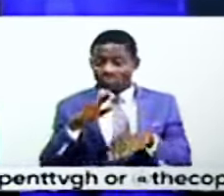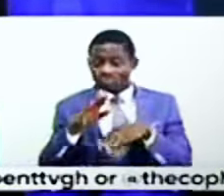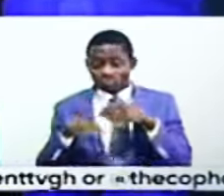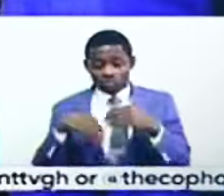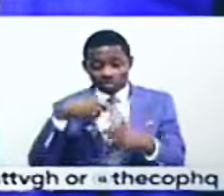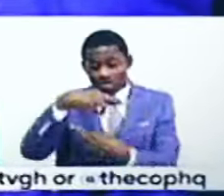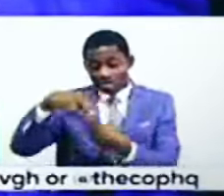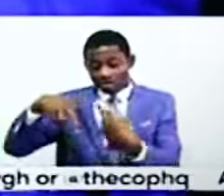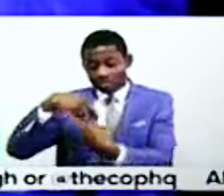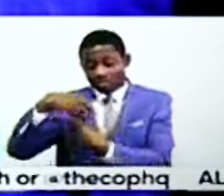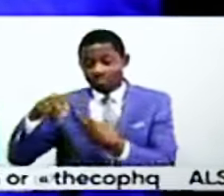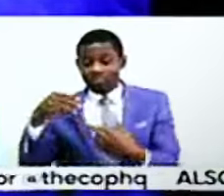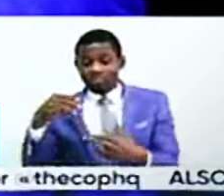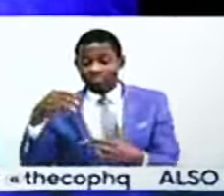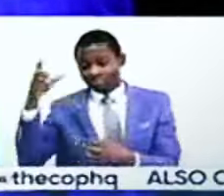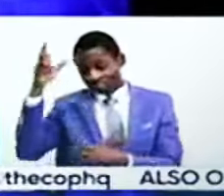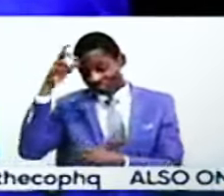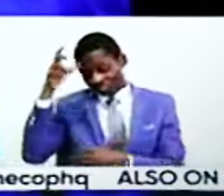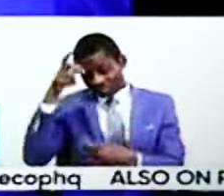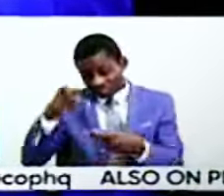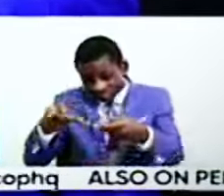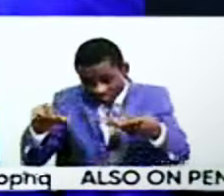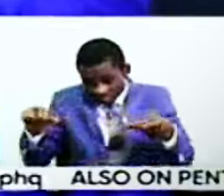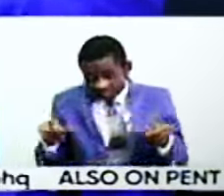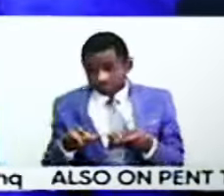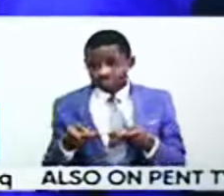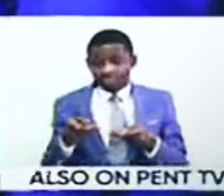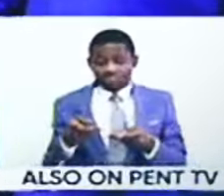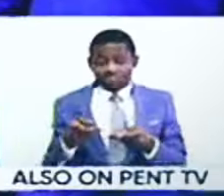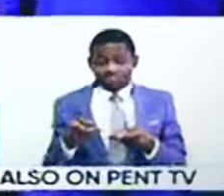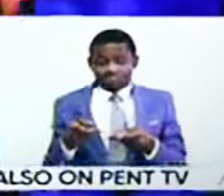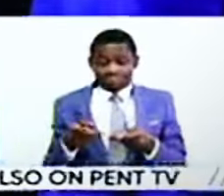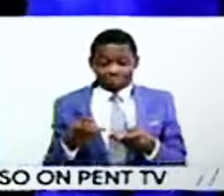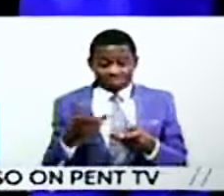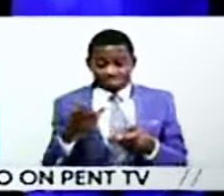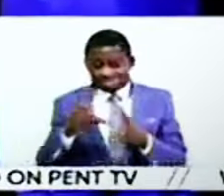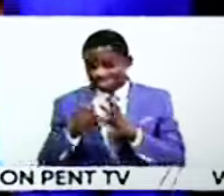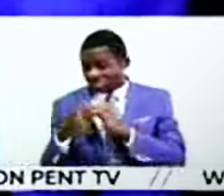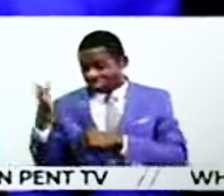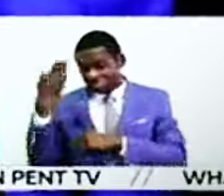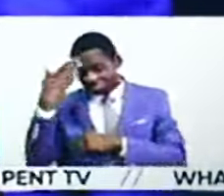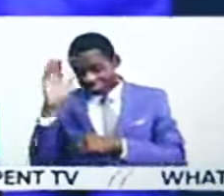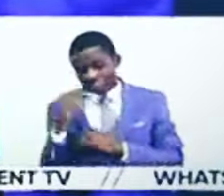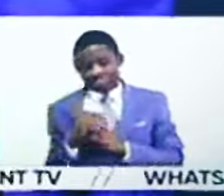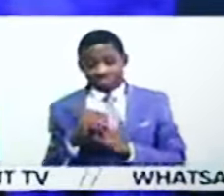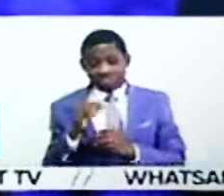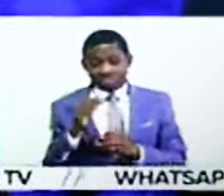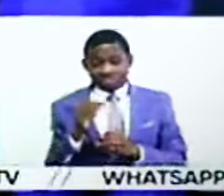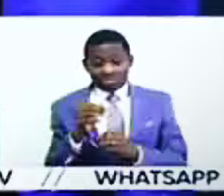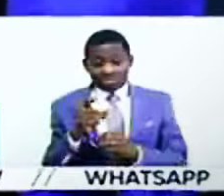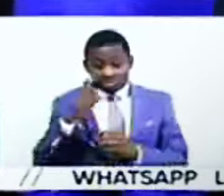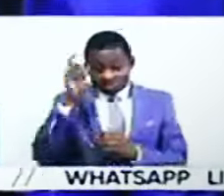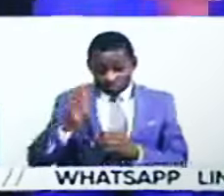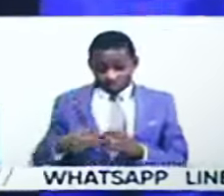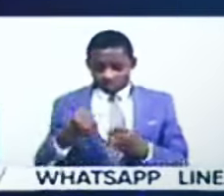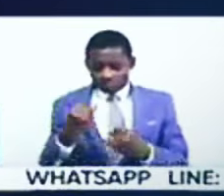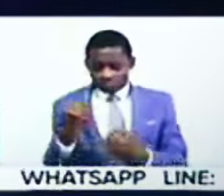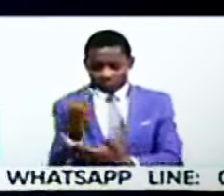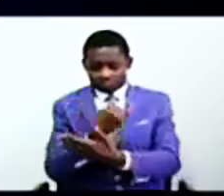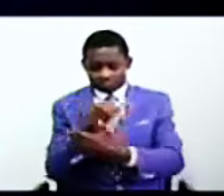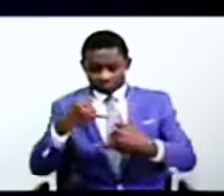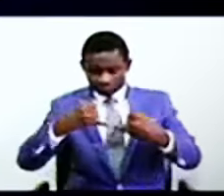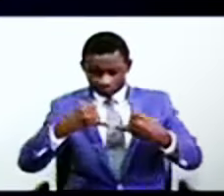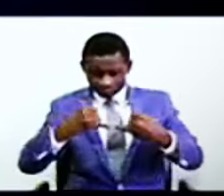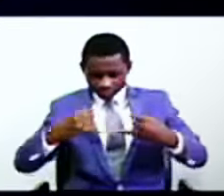In the devil's corridors. Obekwa koni nam obonsam ne ni PM. You may not even know. Ah, wunim. Draw the lines. Tushie.